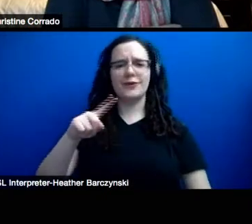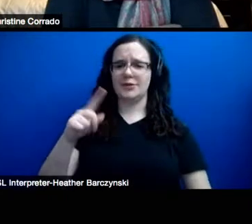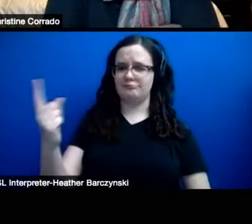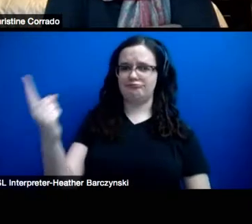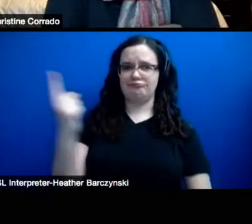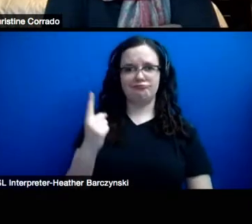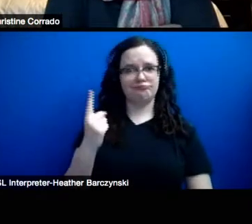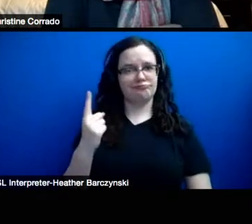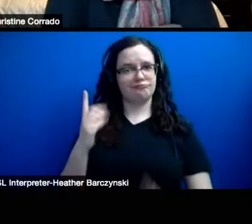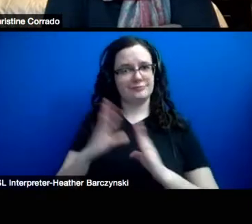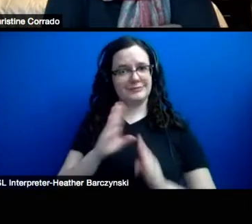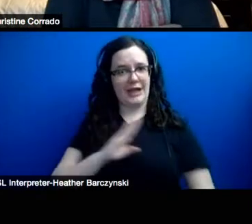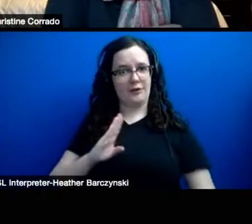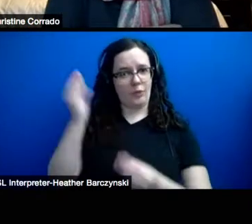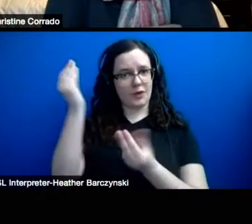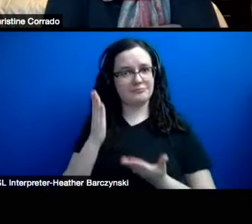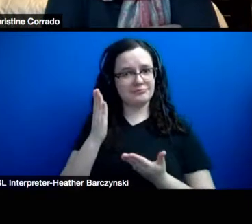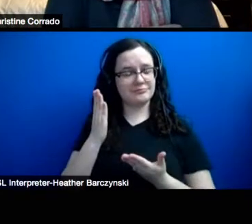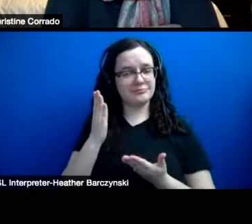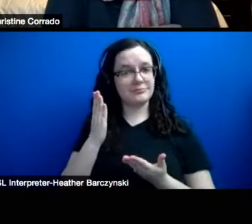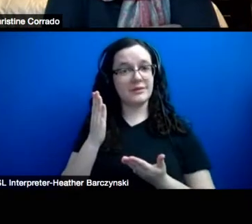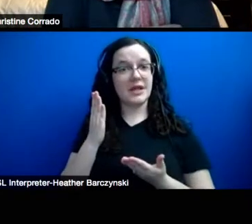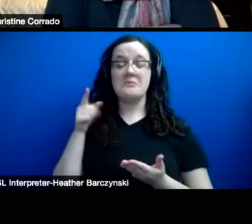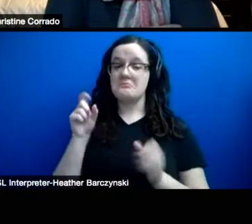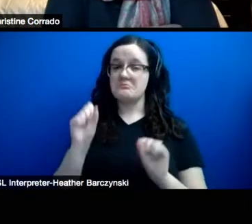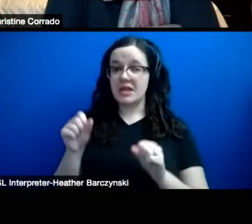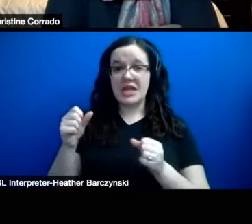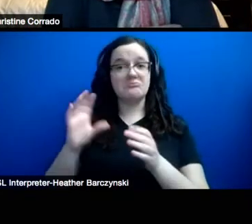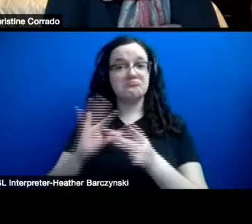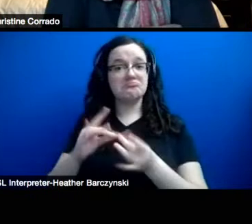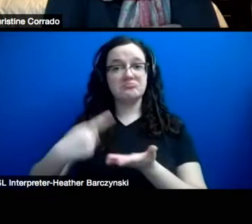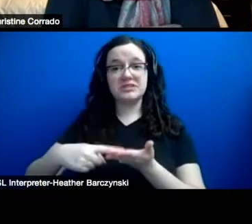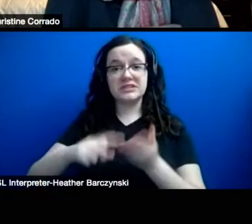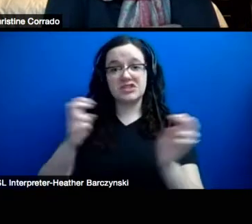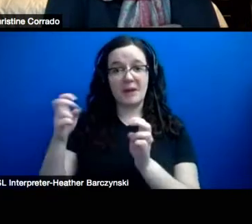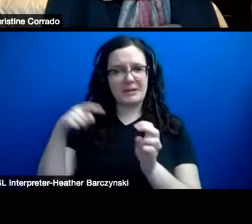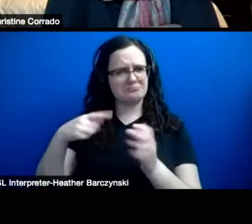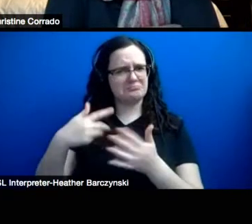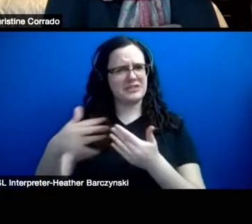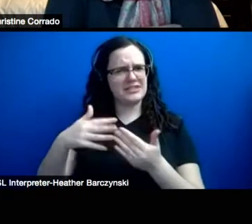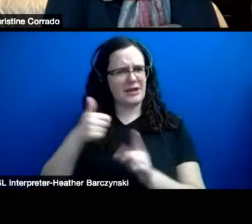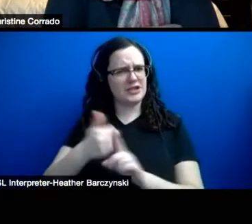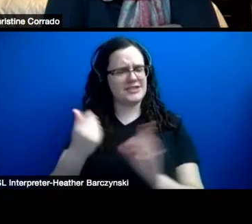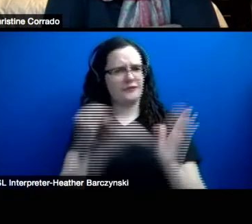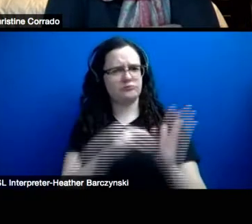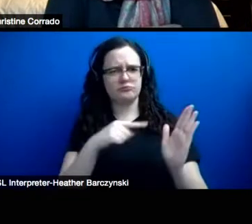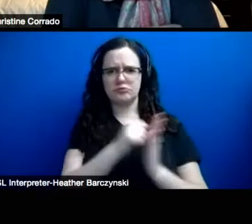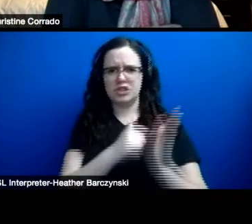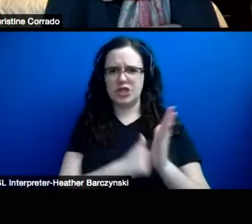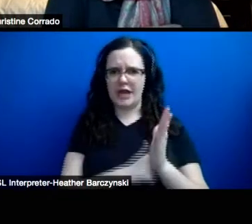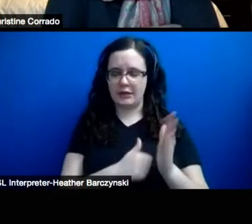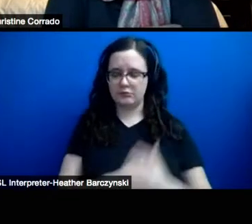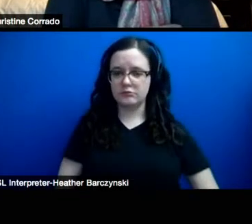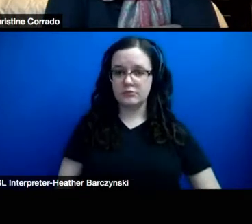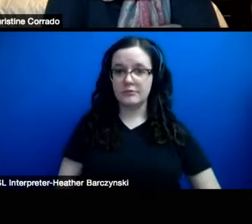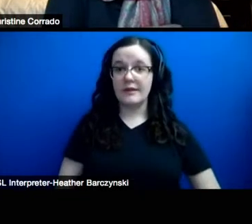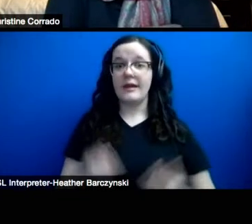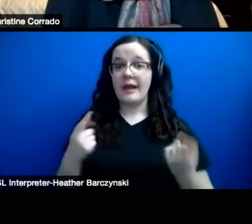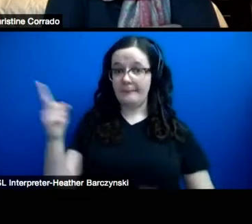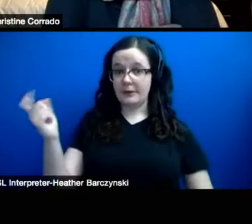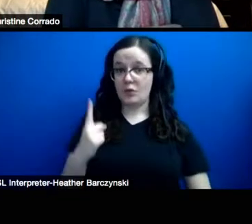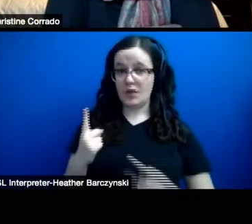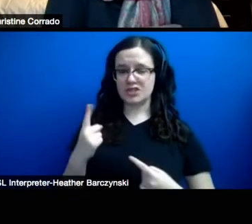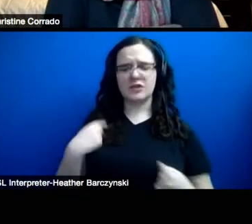matters, whether or not they're on our agenda this evening. We may not respond to your questions if you have